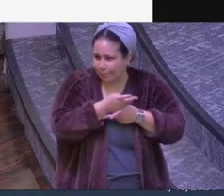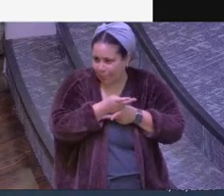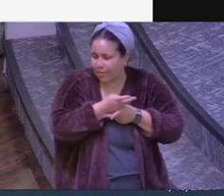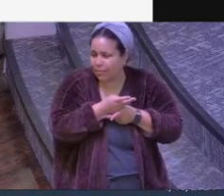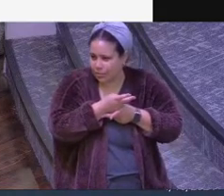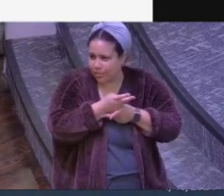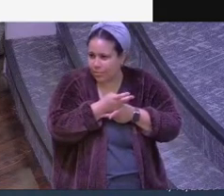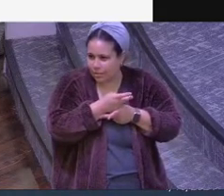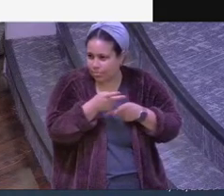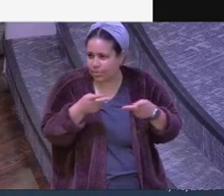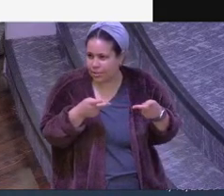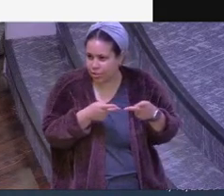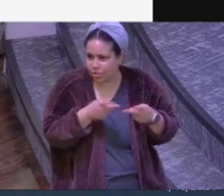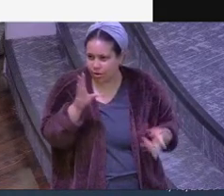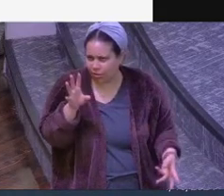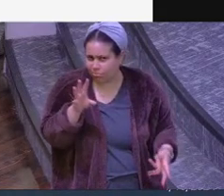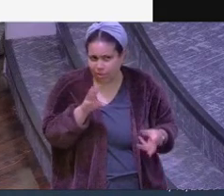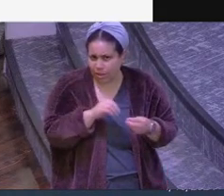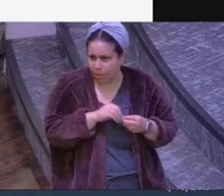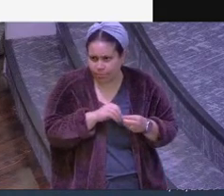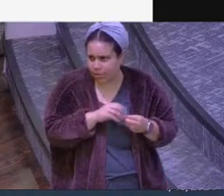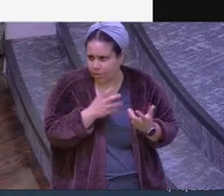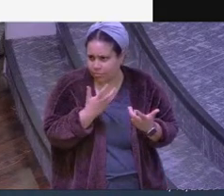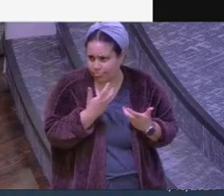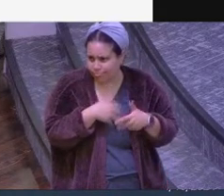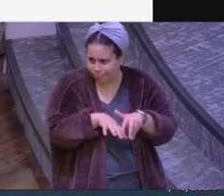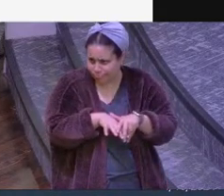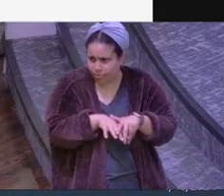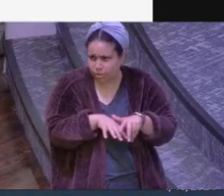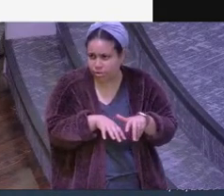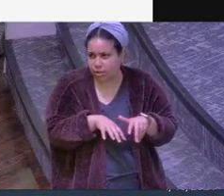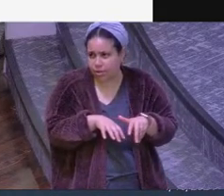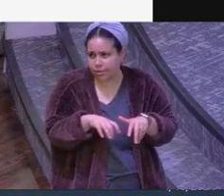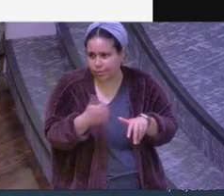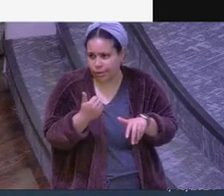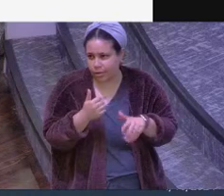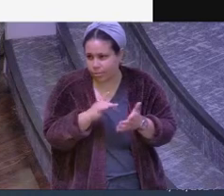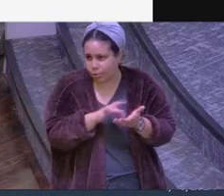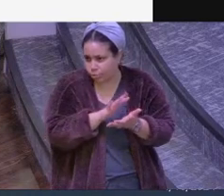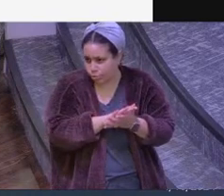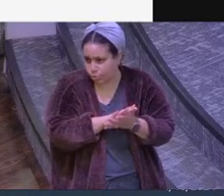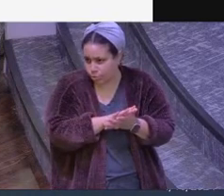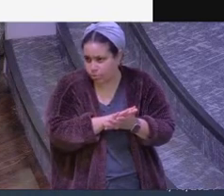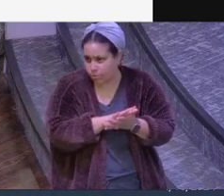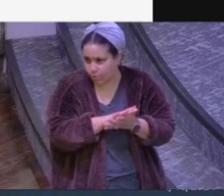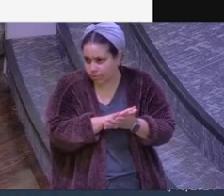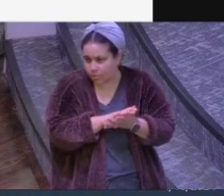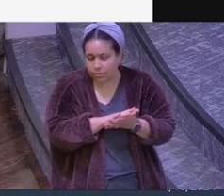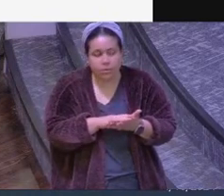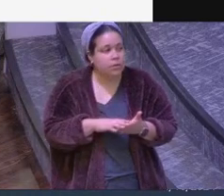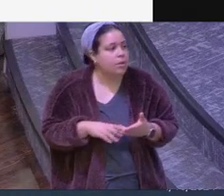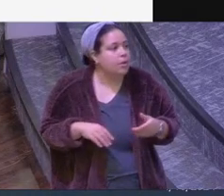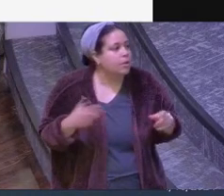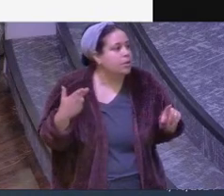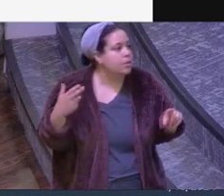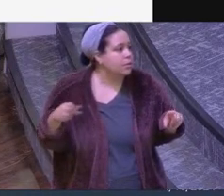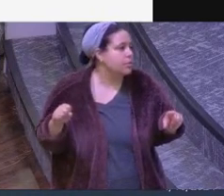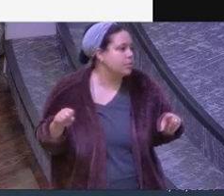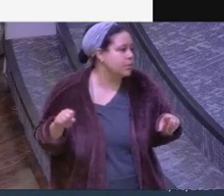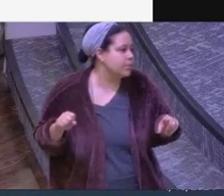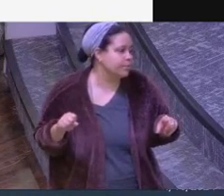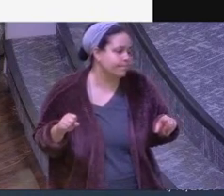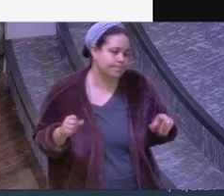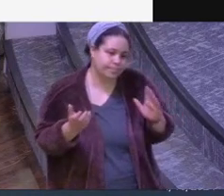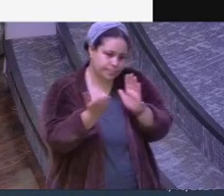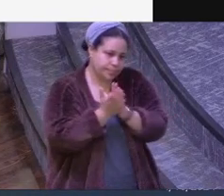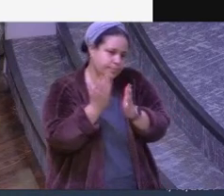they consolidated or collapsed it at other middle schools. At the high school level, again, that's not in the budget, but we'd